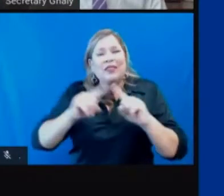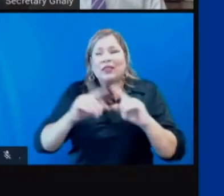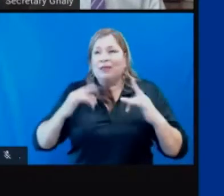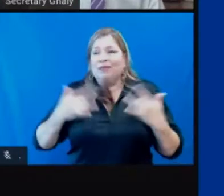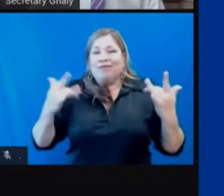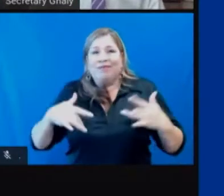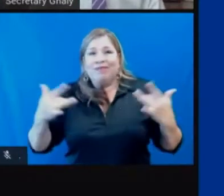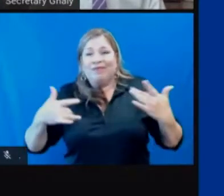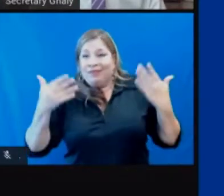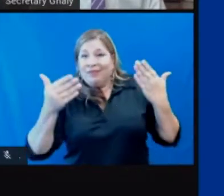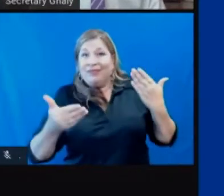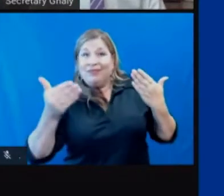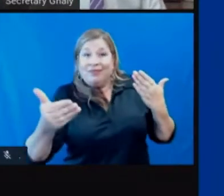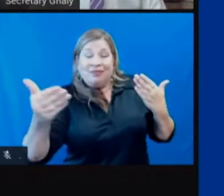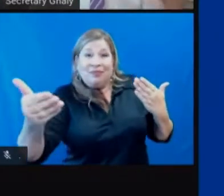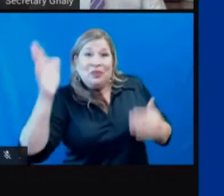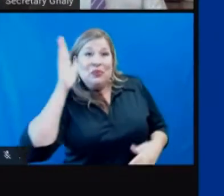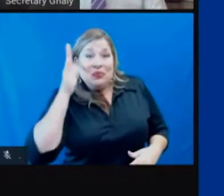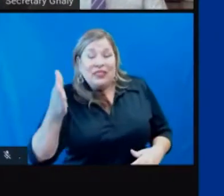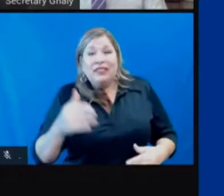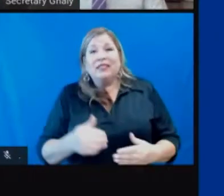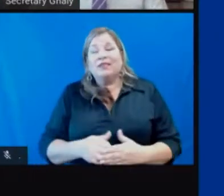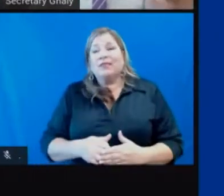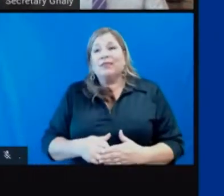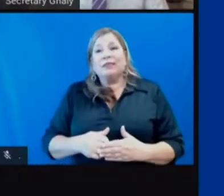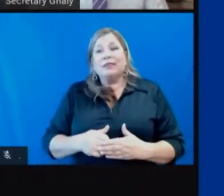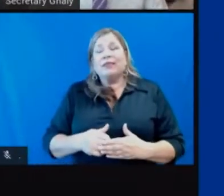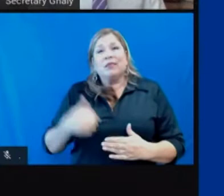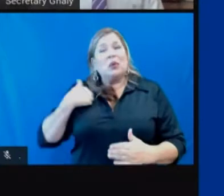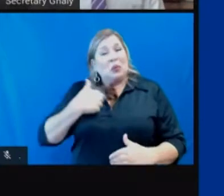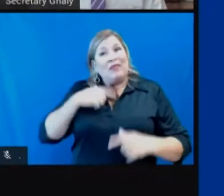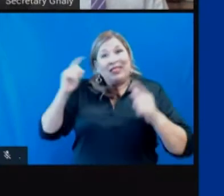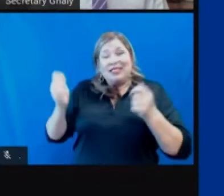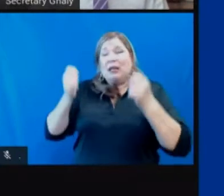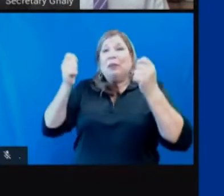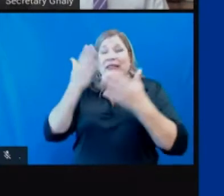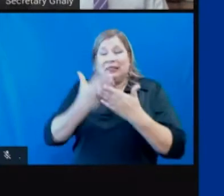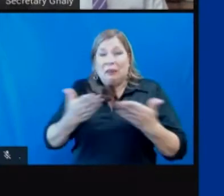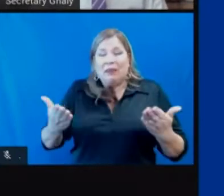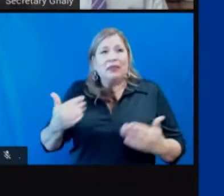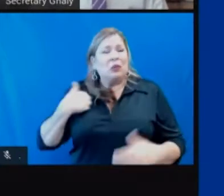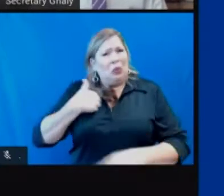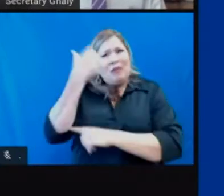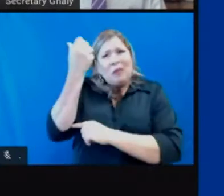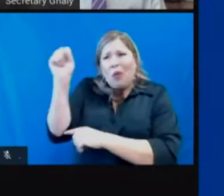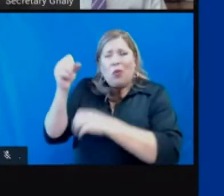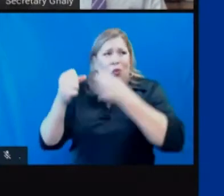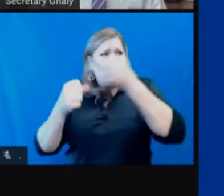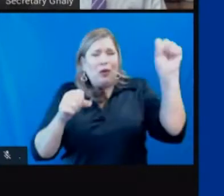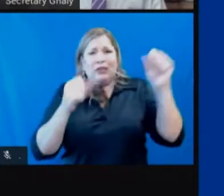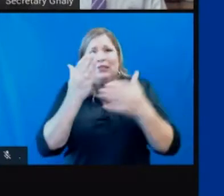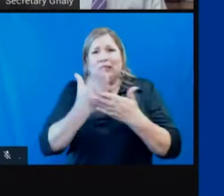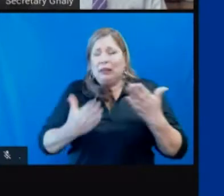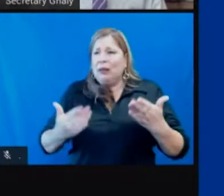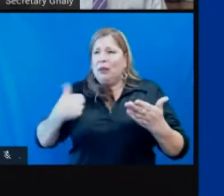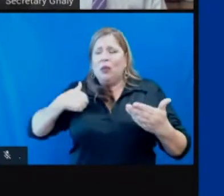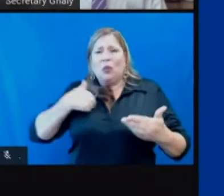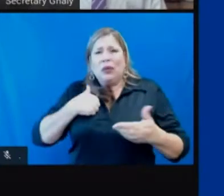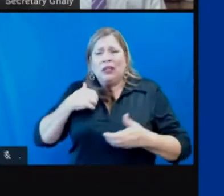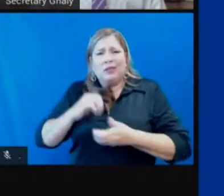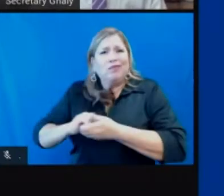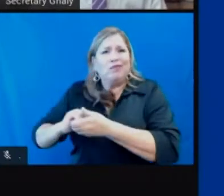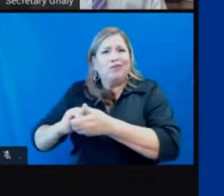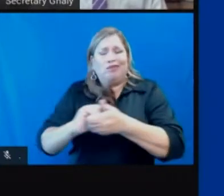into the winter. We've had some things to celebrate, some things to protest, coming together in ways that we don't